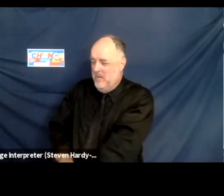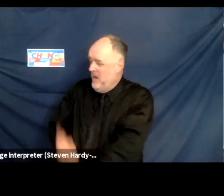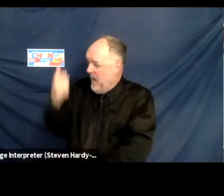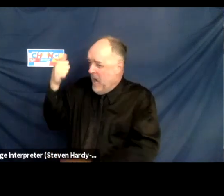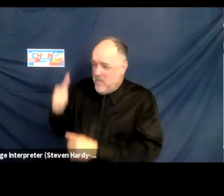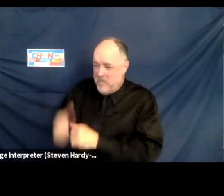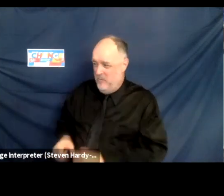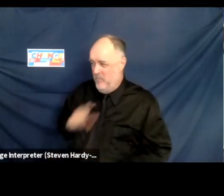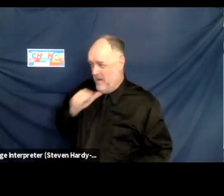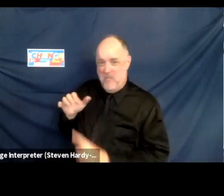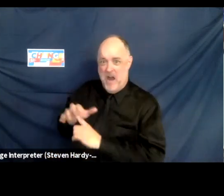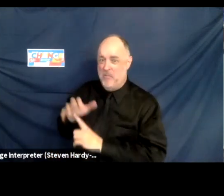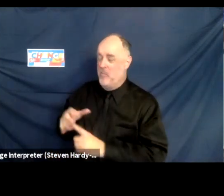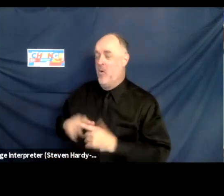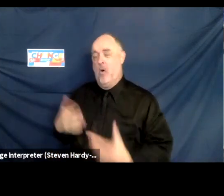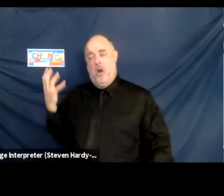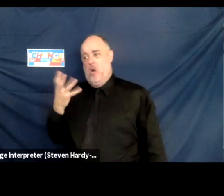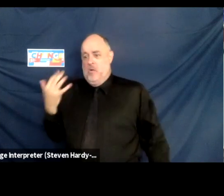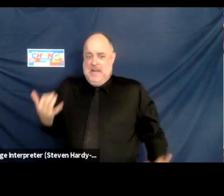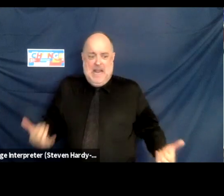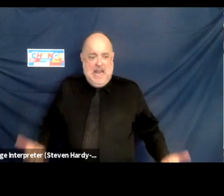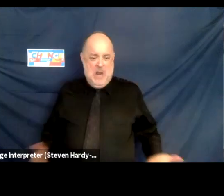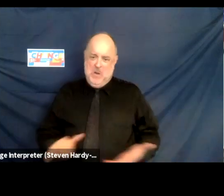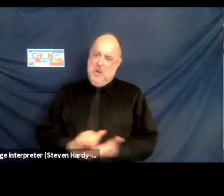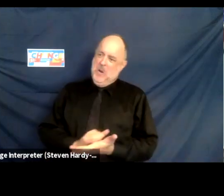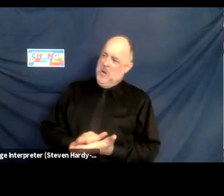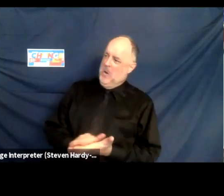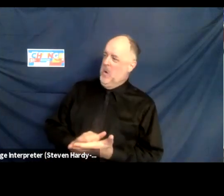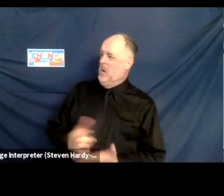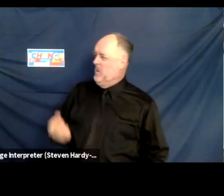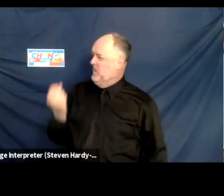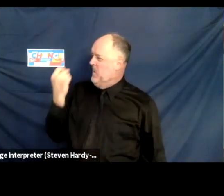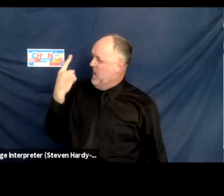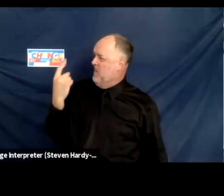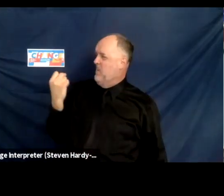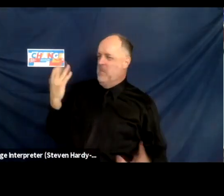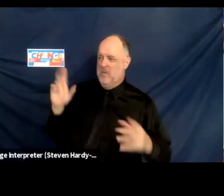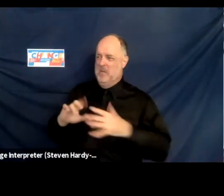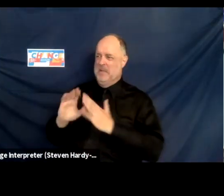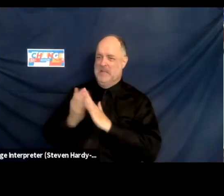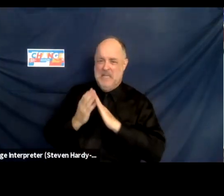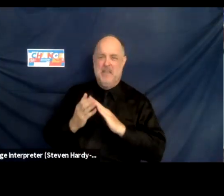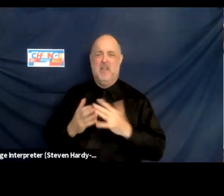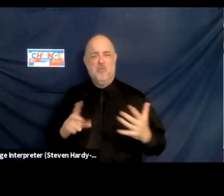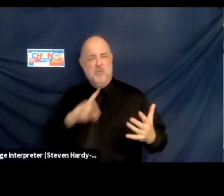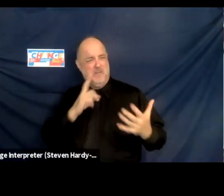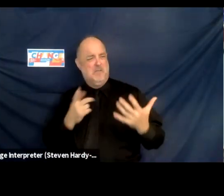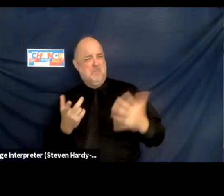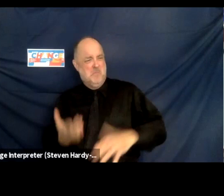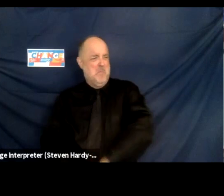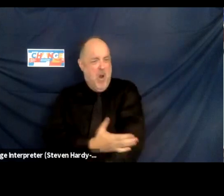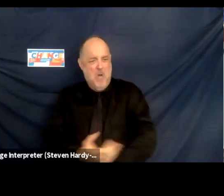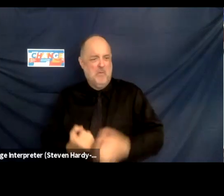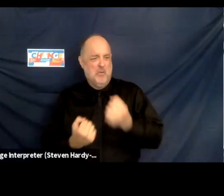deeply unpopular, but now I think many legislators and folks across New York City are supporting that